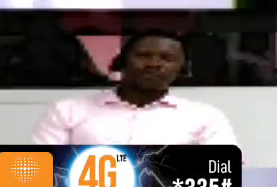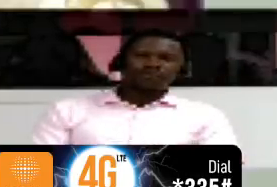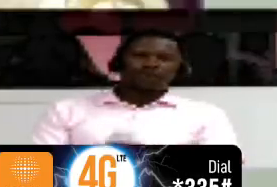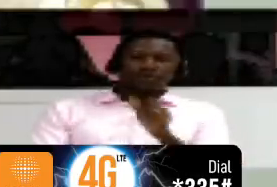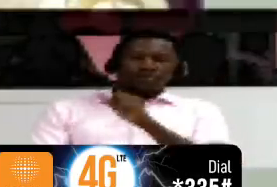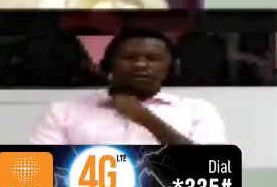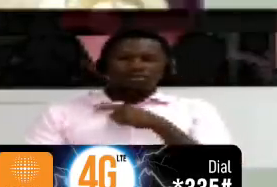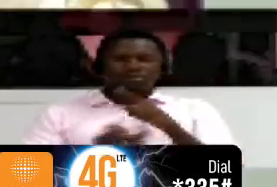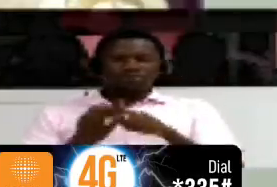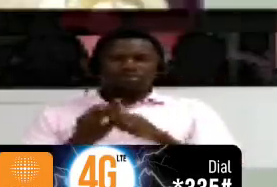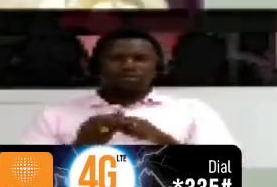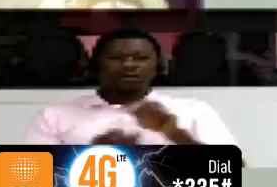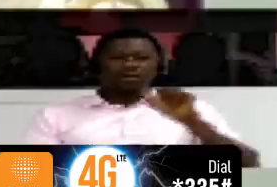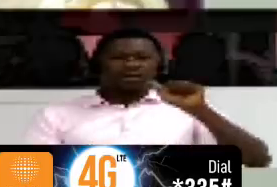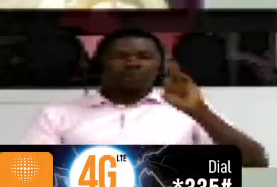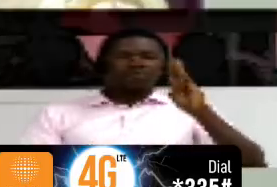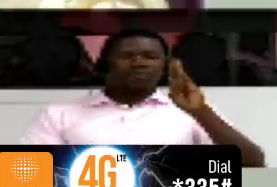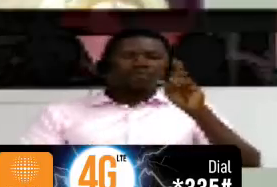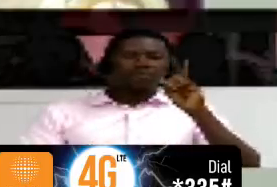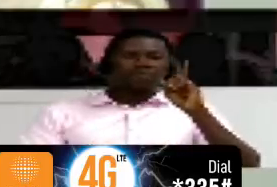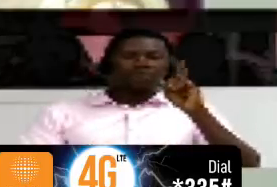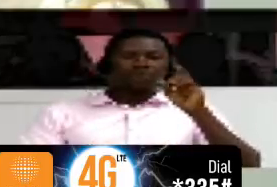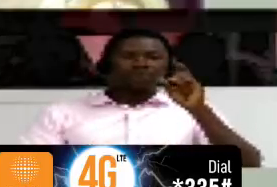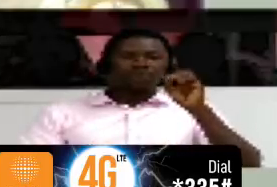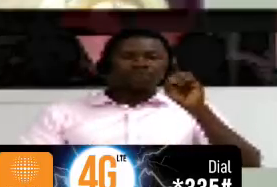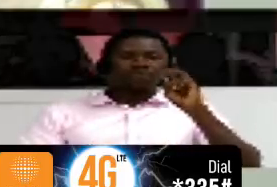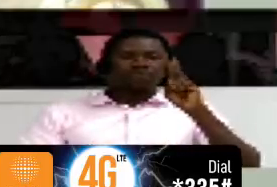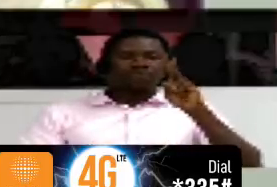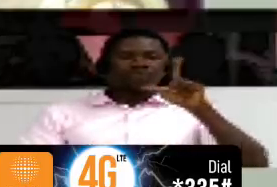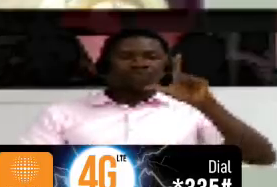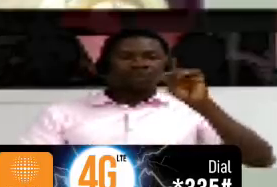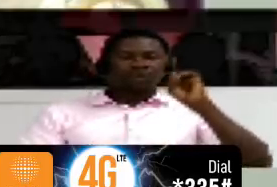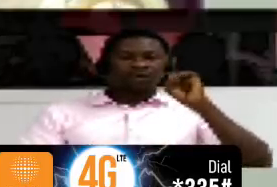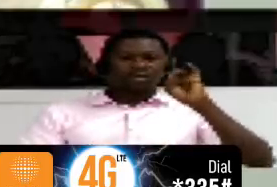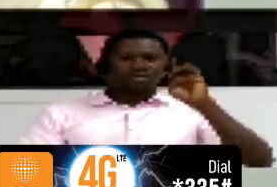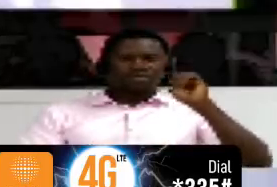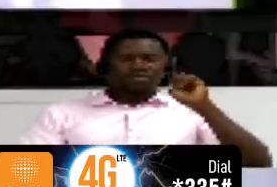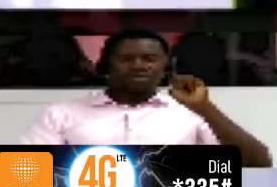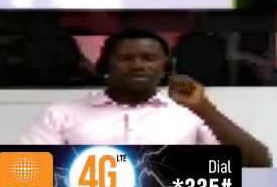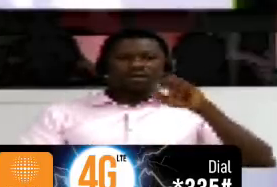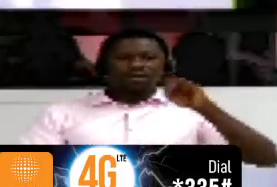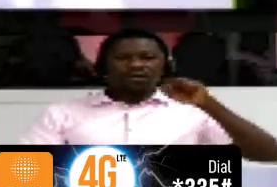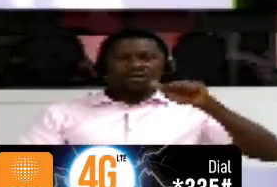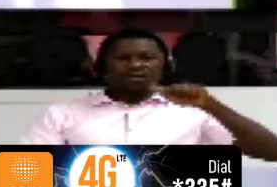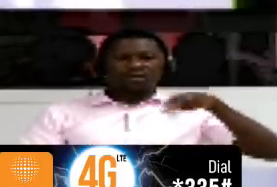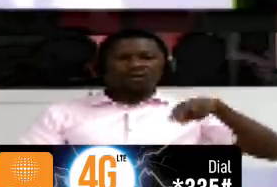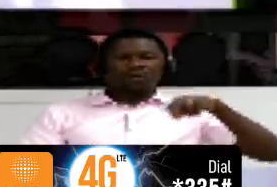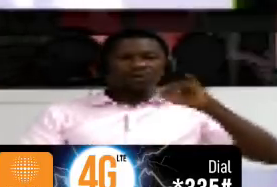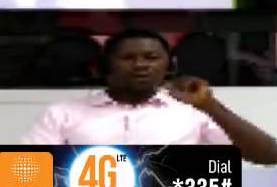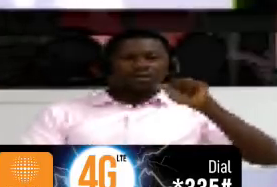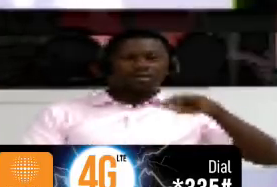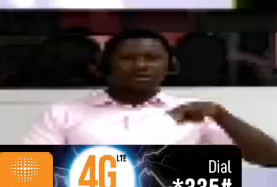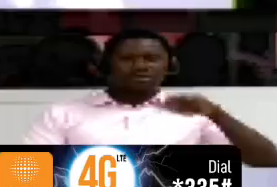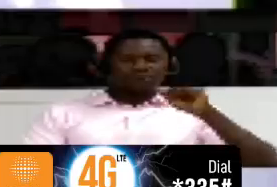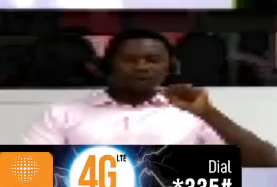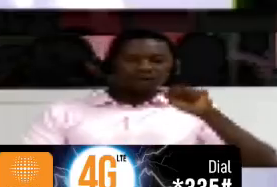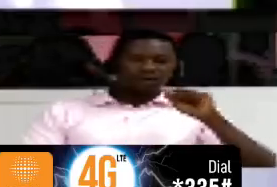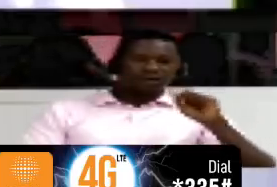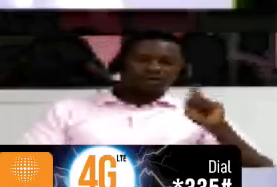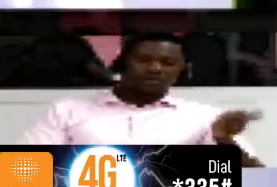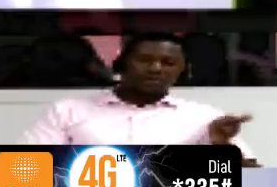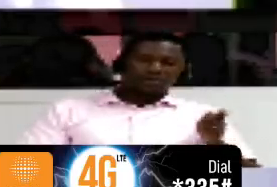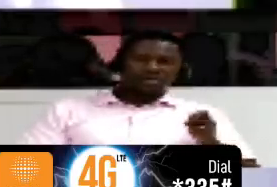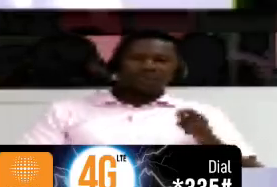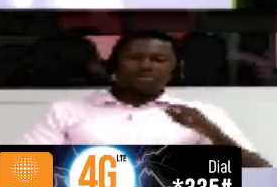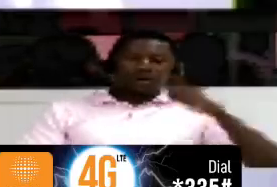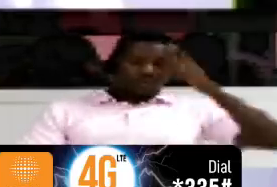Anyone else that you recognize? Ablai Sanyan, PRO, police PRO, I believe, was also there. And other police commissioners,